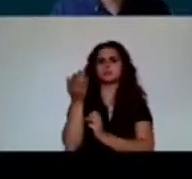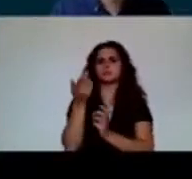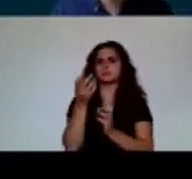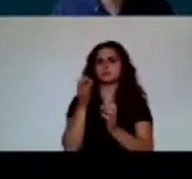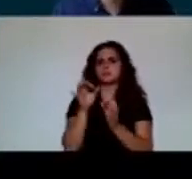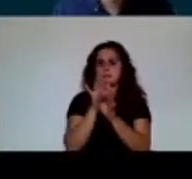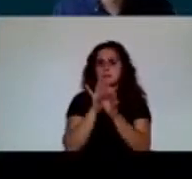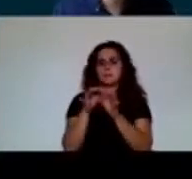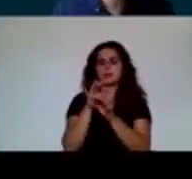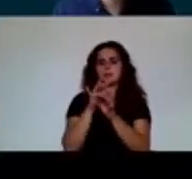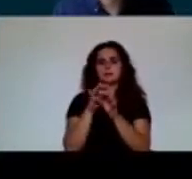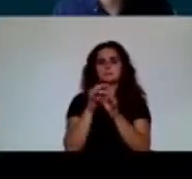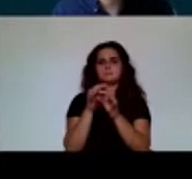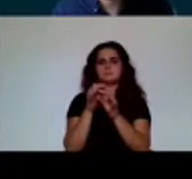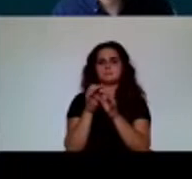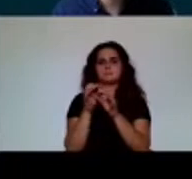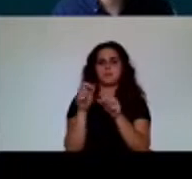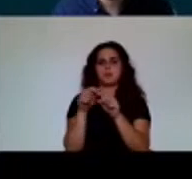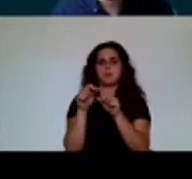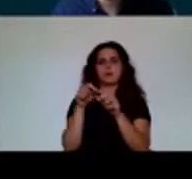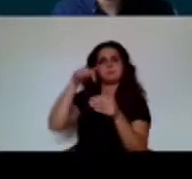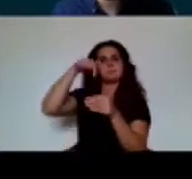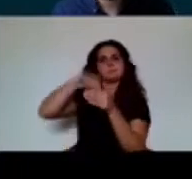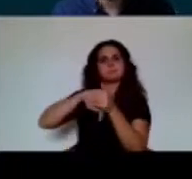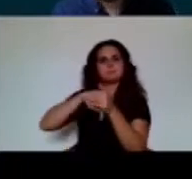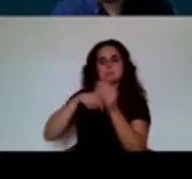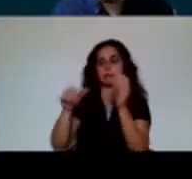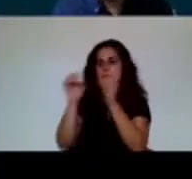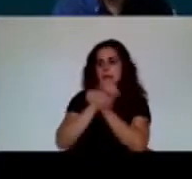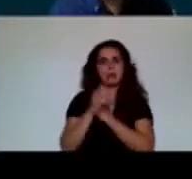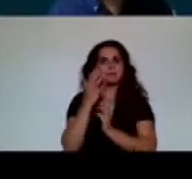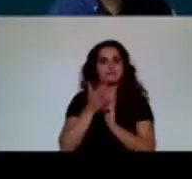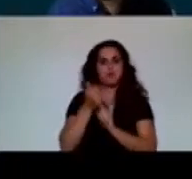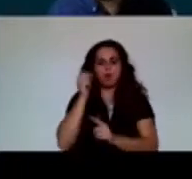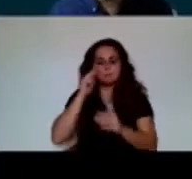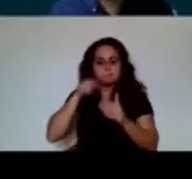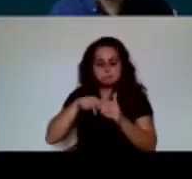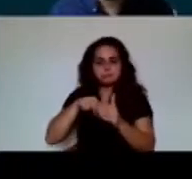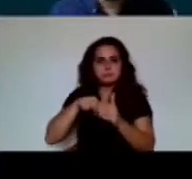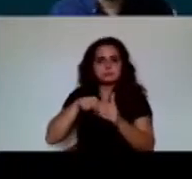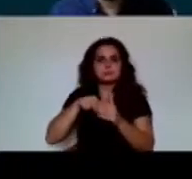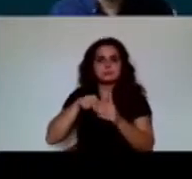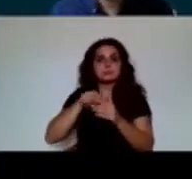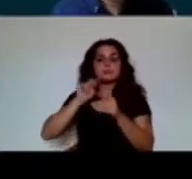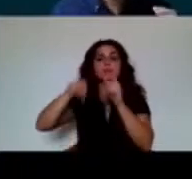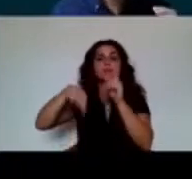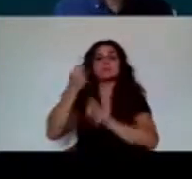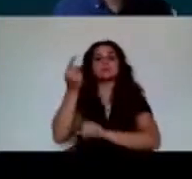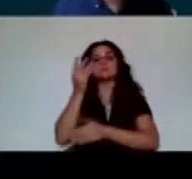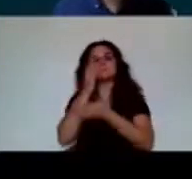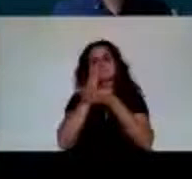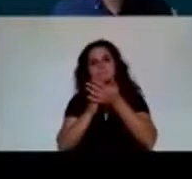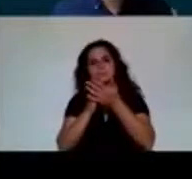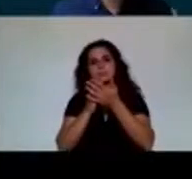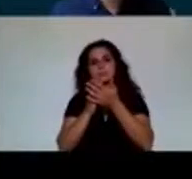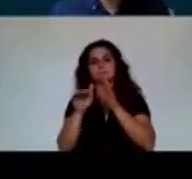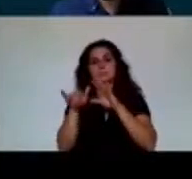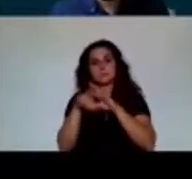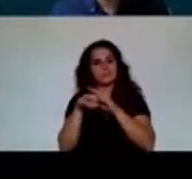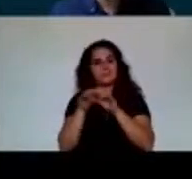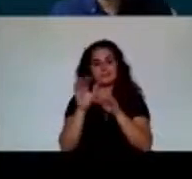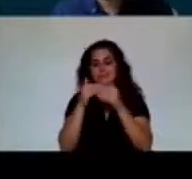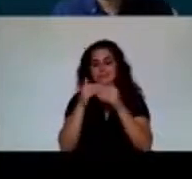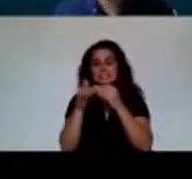inside the money boxes, no one could actually check. The other half of the participants did the same